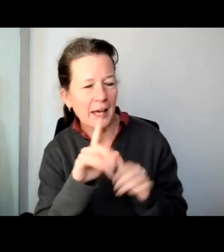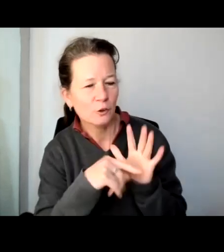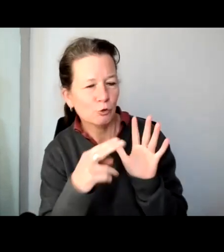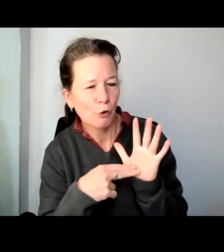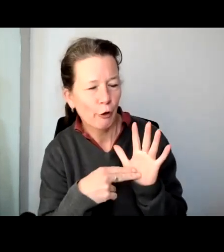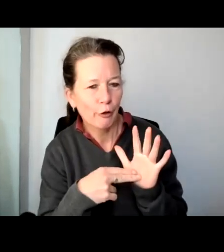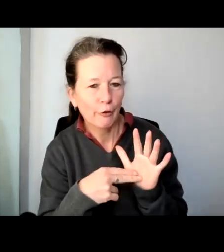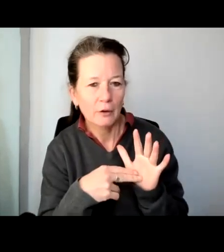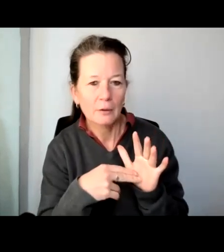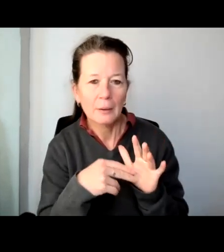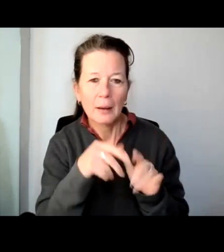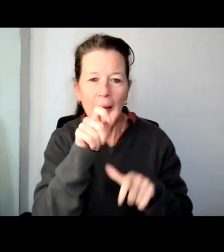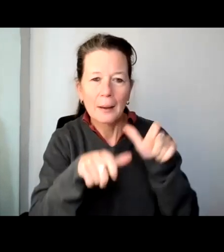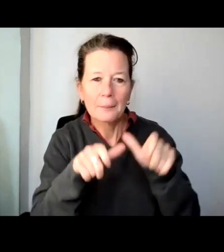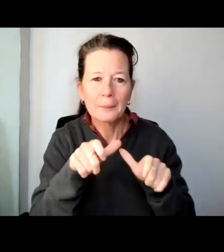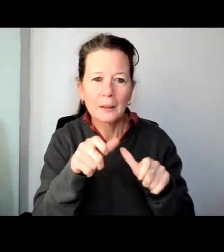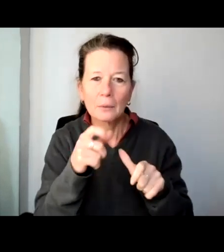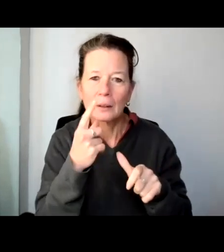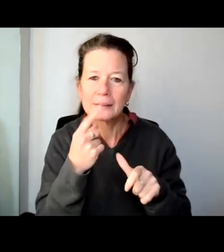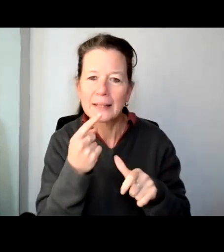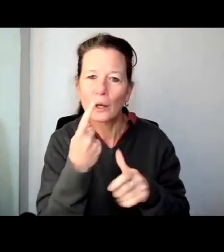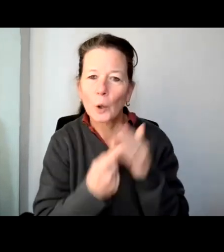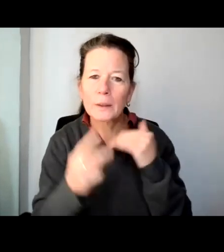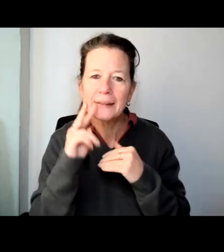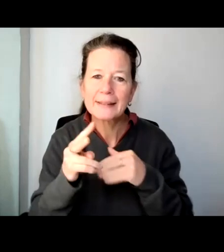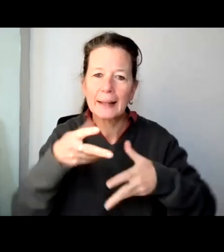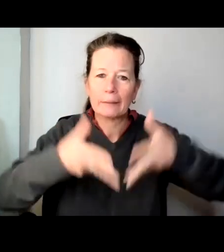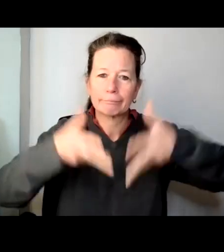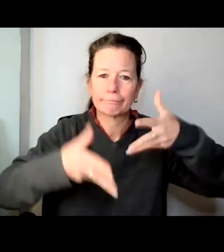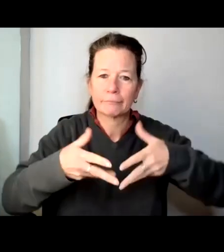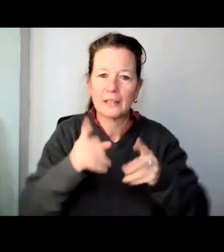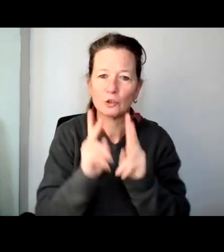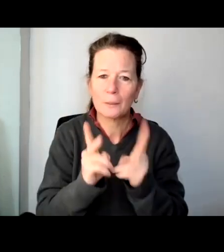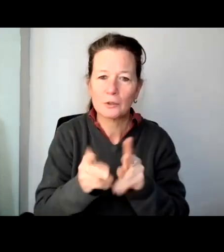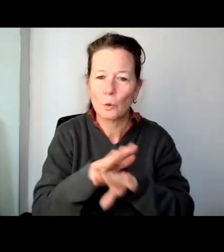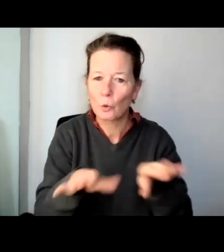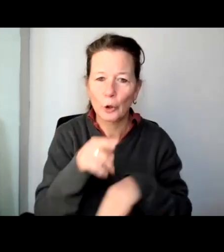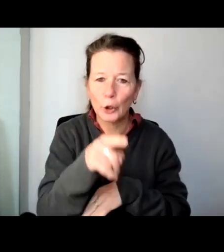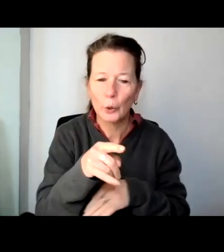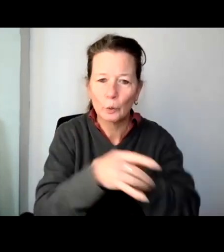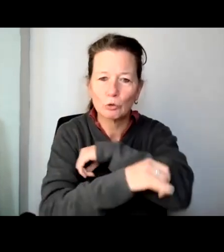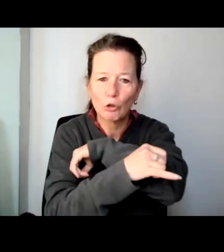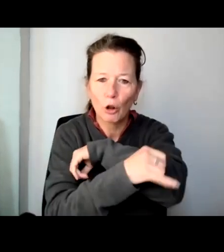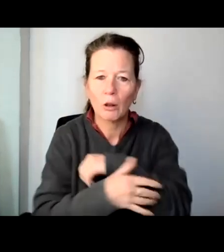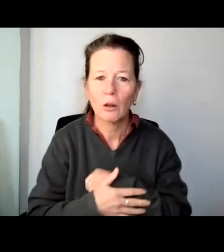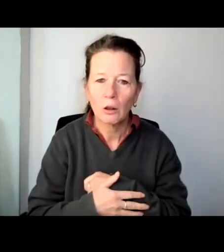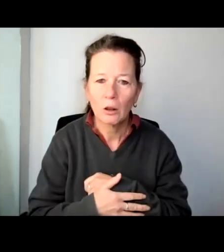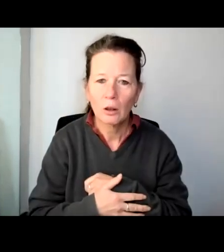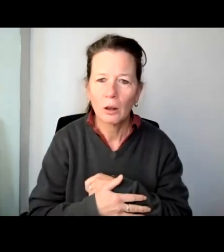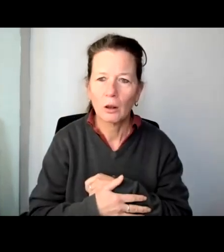just see the BSL signer and not you in the Q&A. Three people. That's a bit controversial, isn't